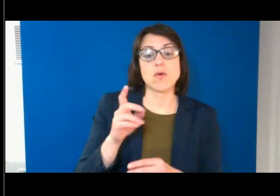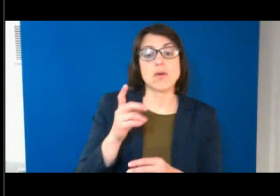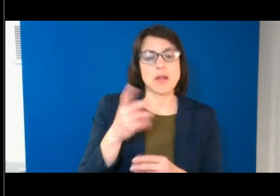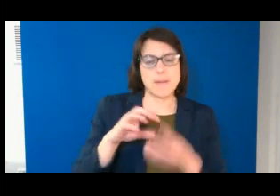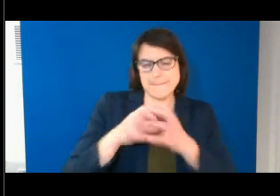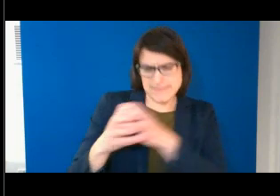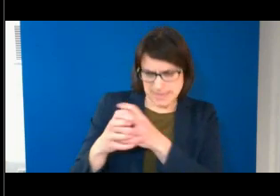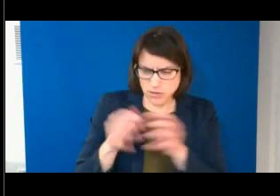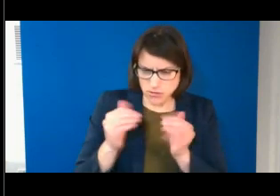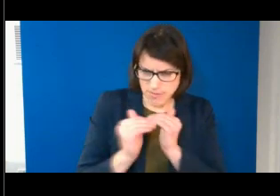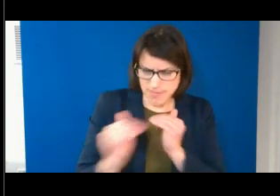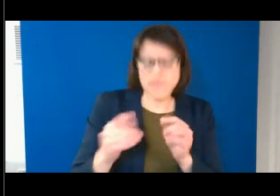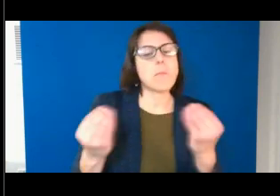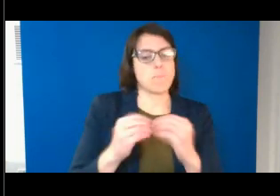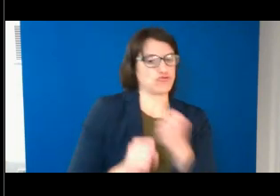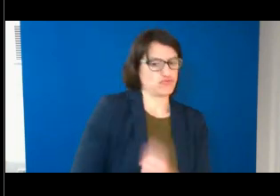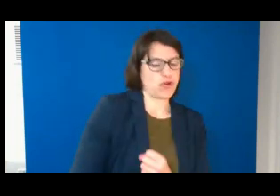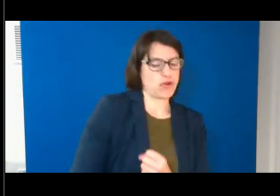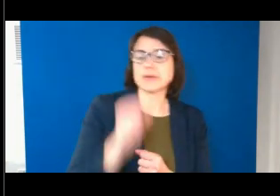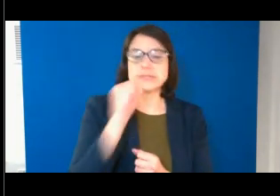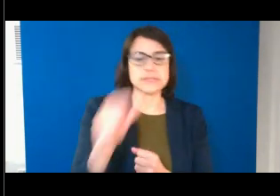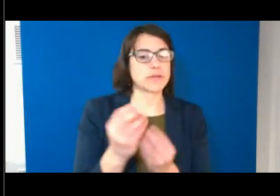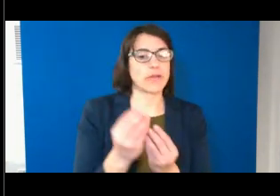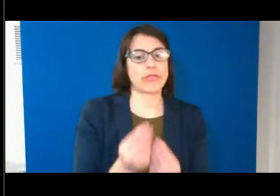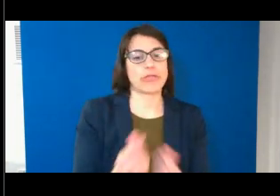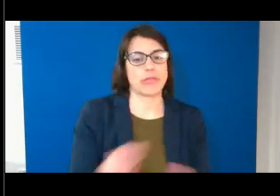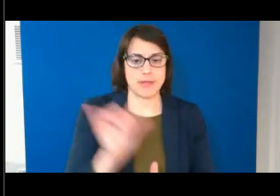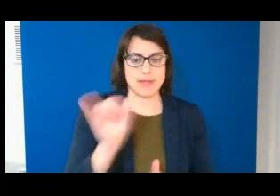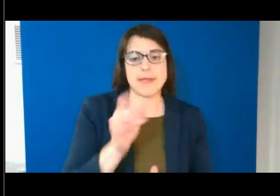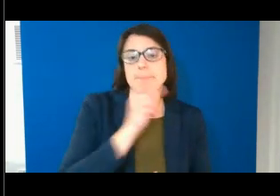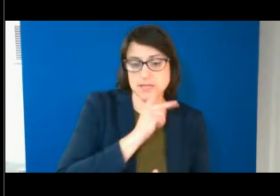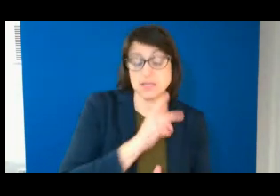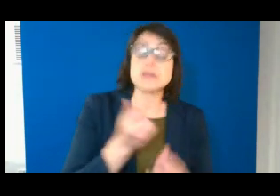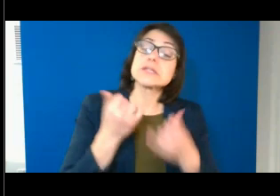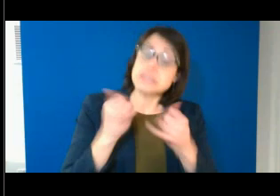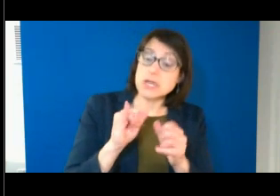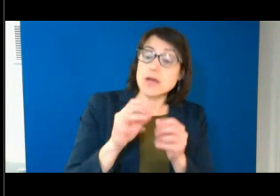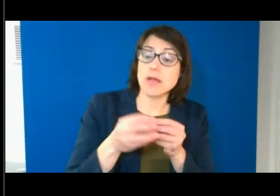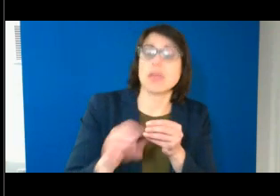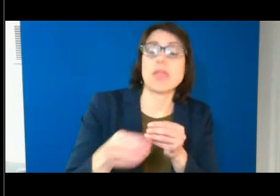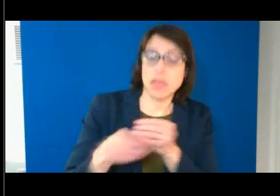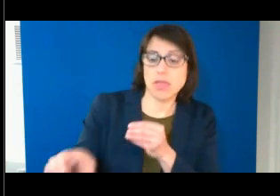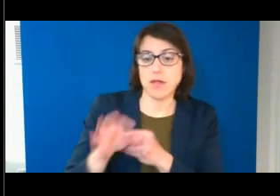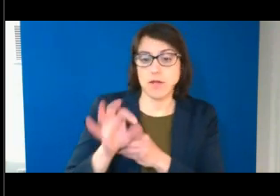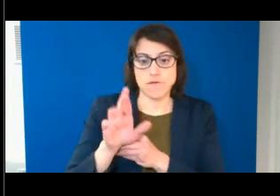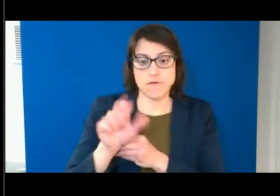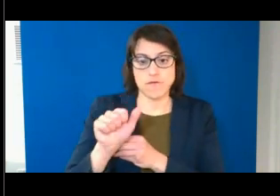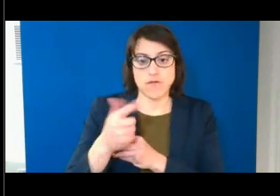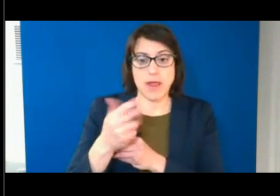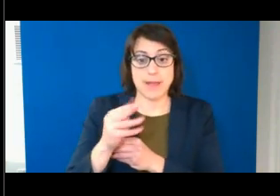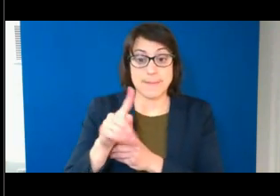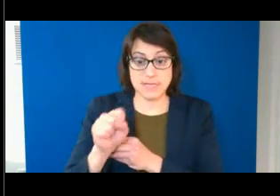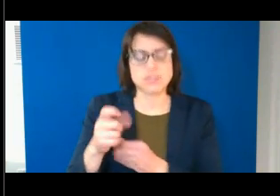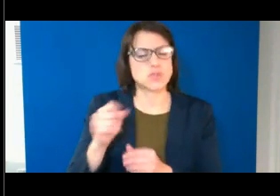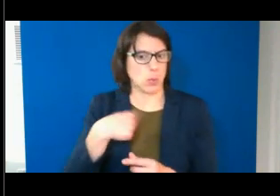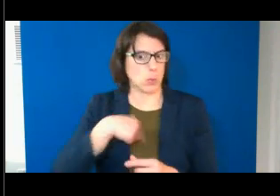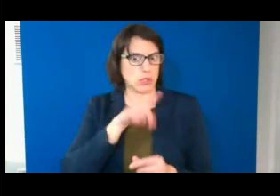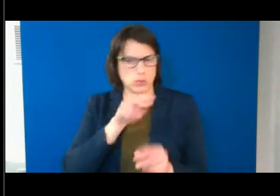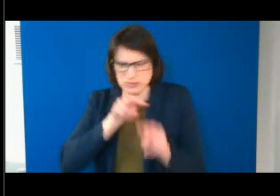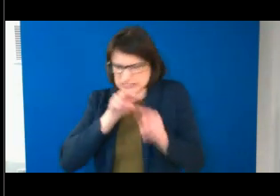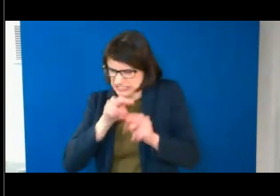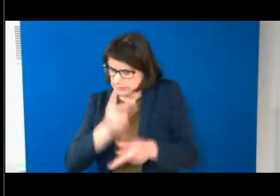won't ever UV degrade in the same way that plastic does. So it can still fragment. So we monitor these things very rigorously to see how long can these